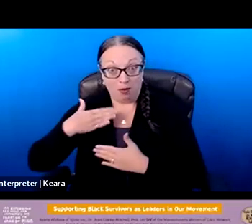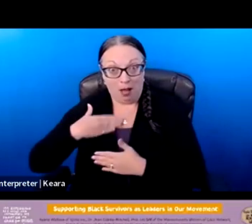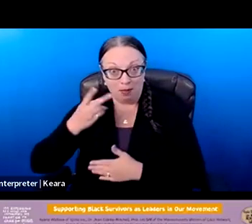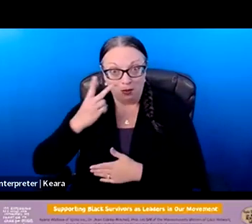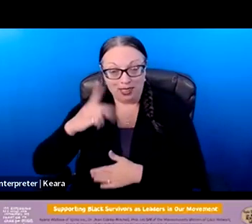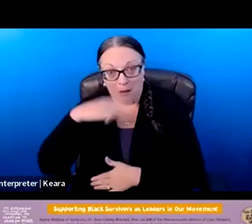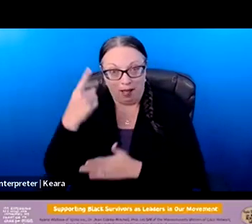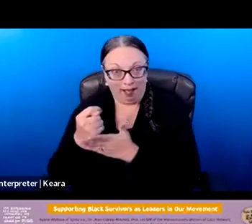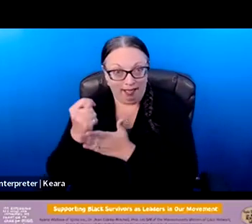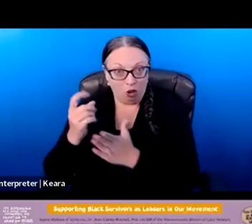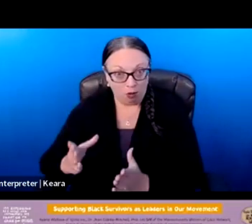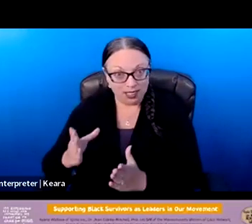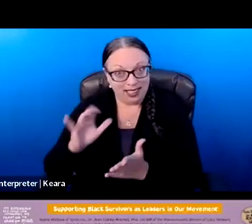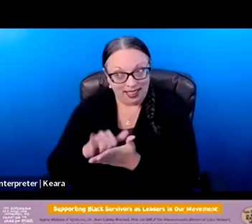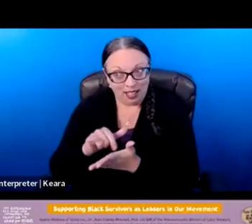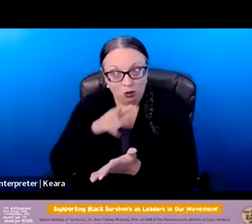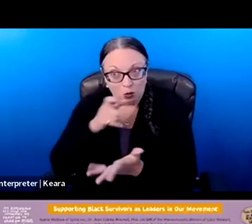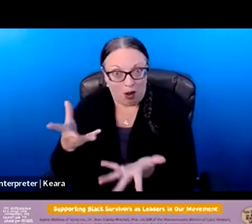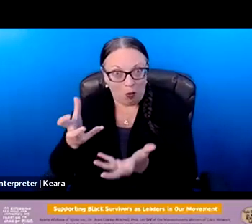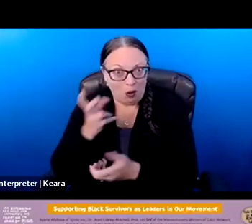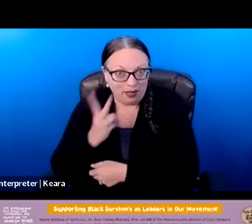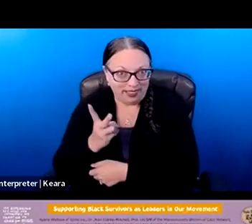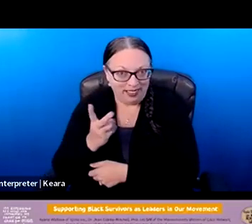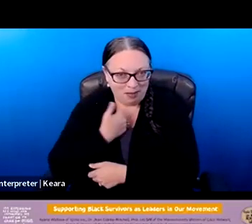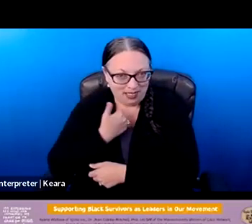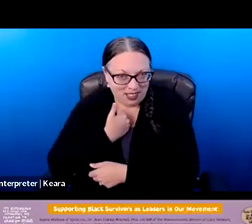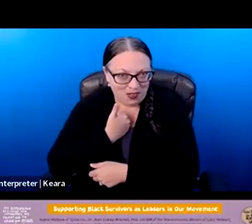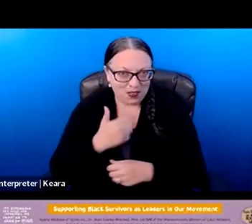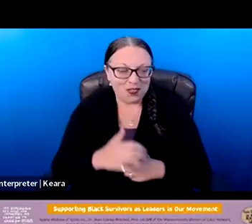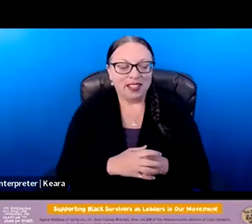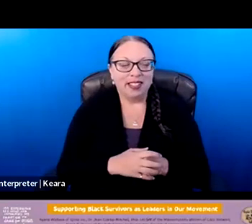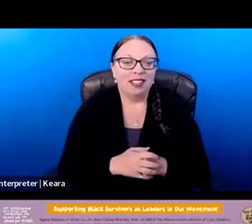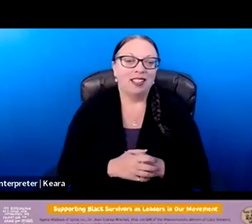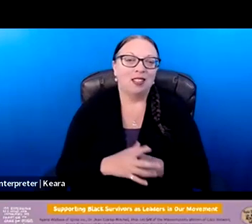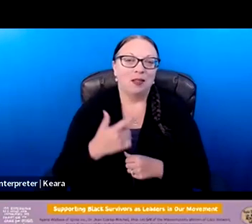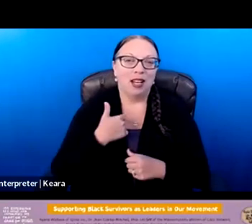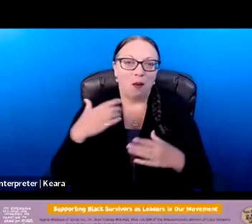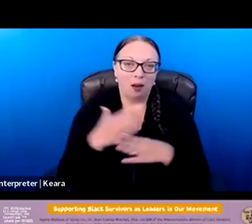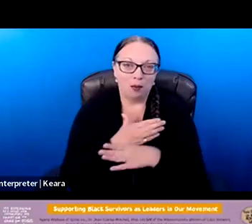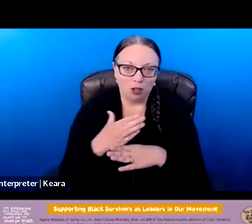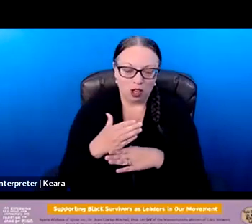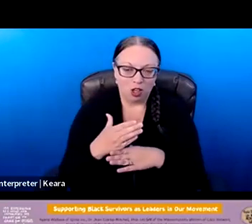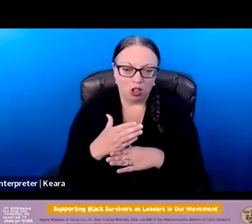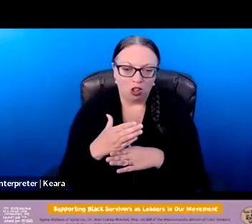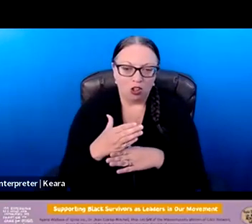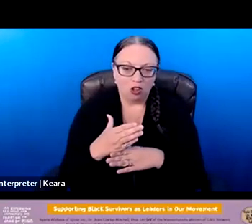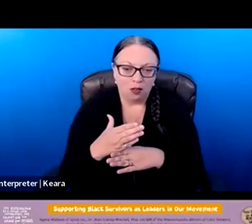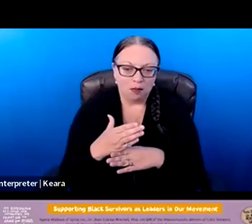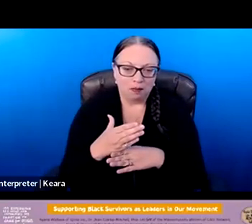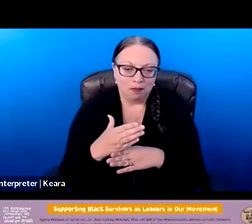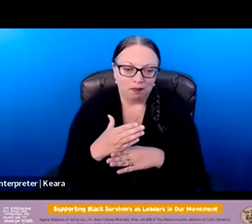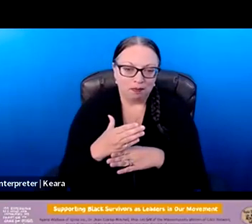therapist personally. But so, I also would share, which I could say like